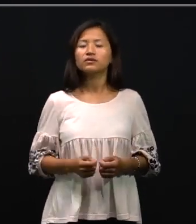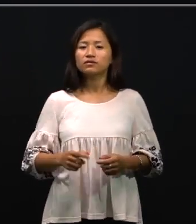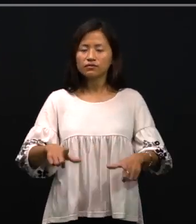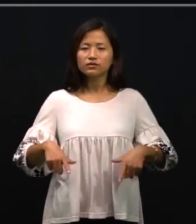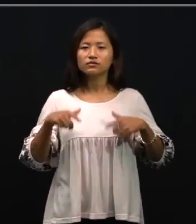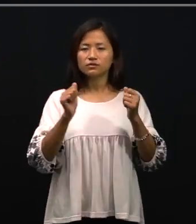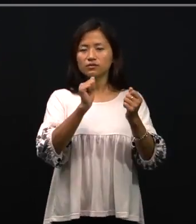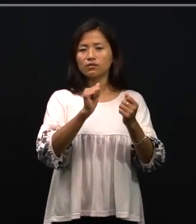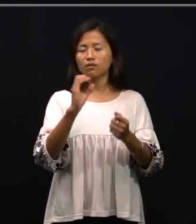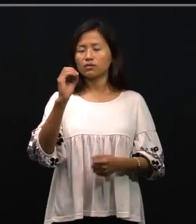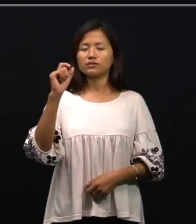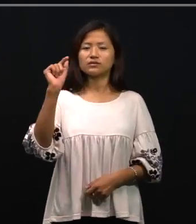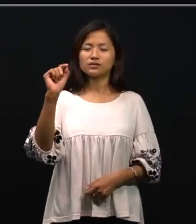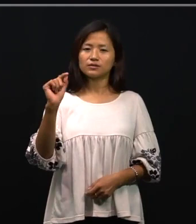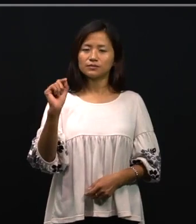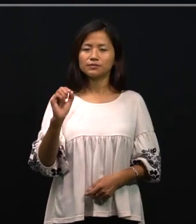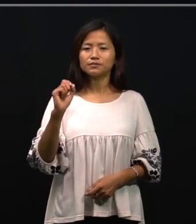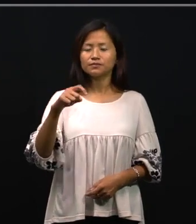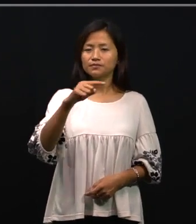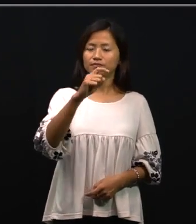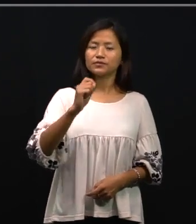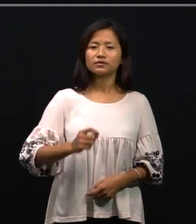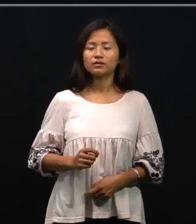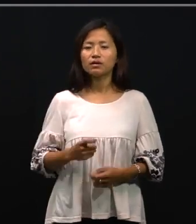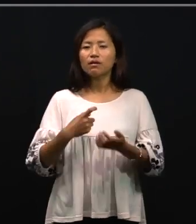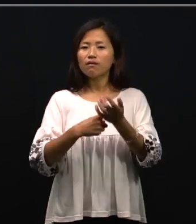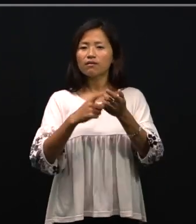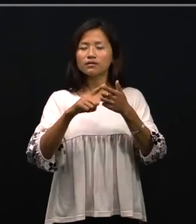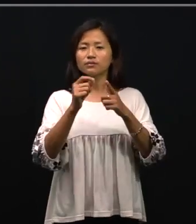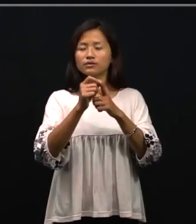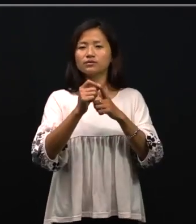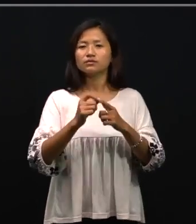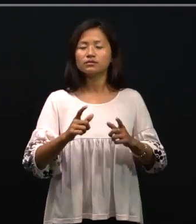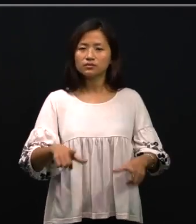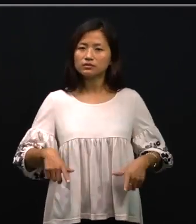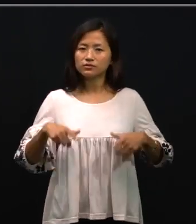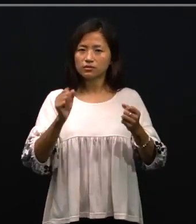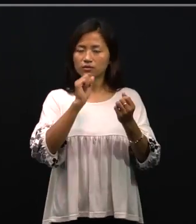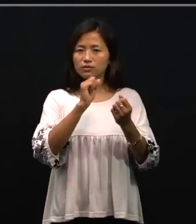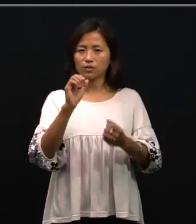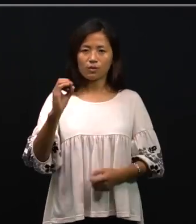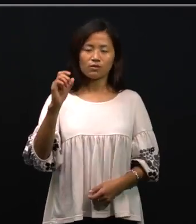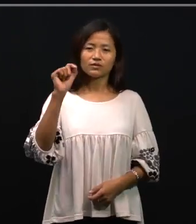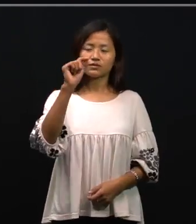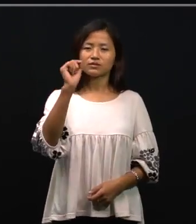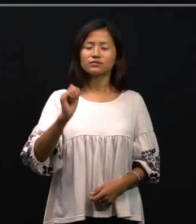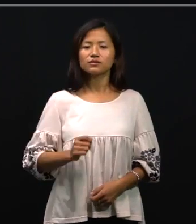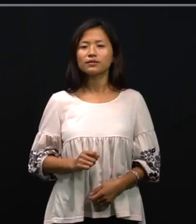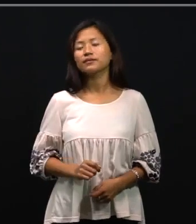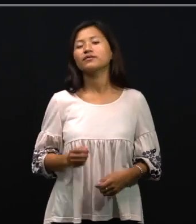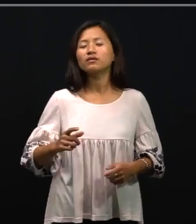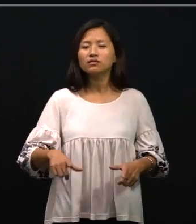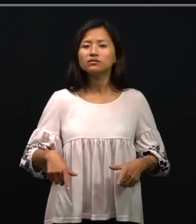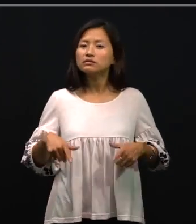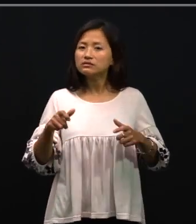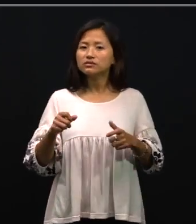living organisms, and it is because of reproduction with which the race, the living organisms, they are able to perpetuate the race, or the